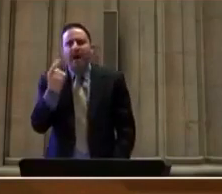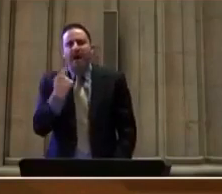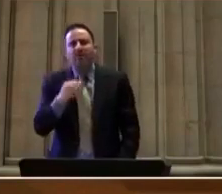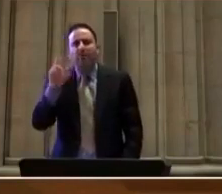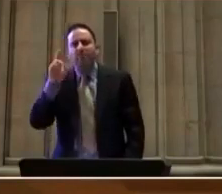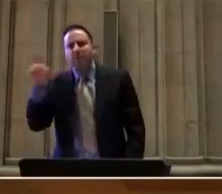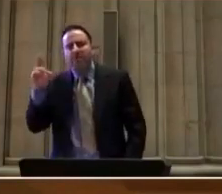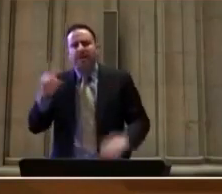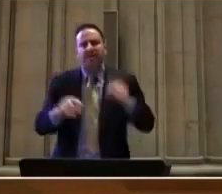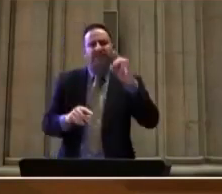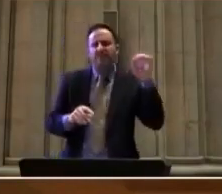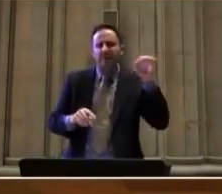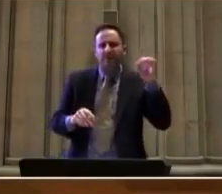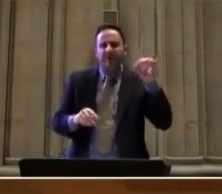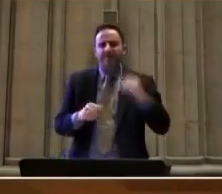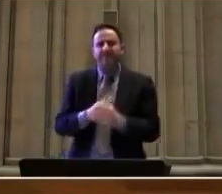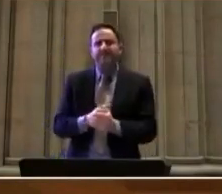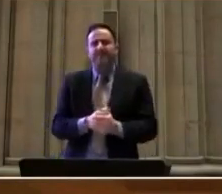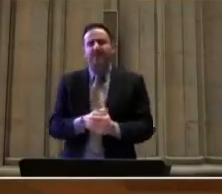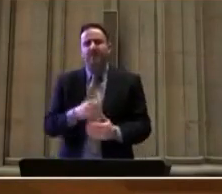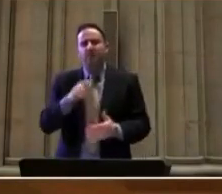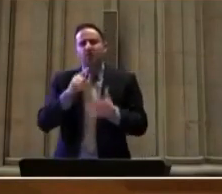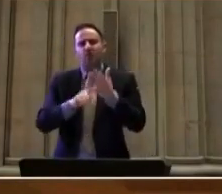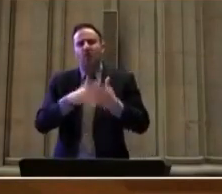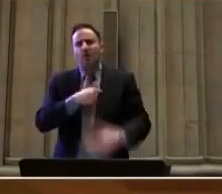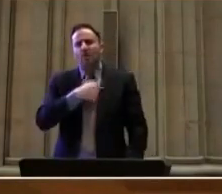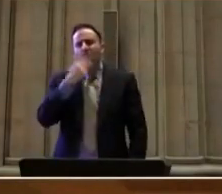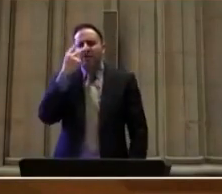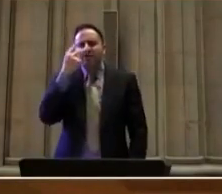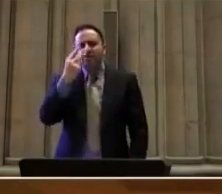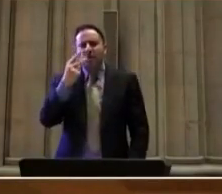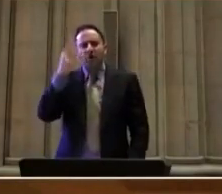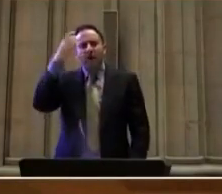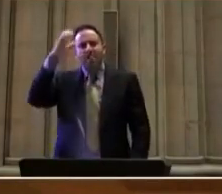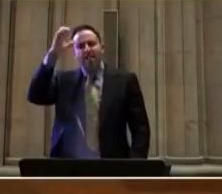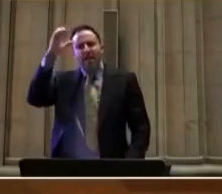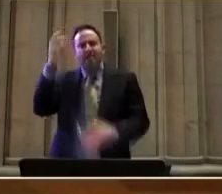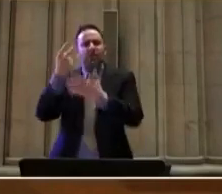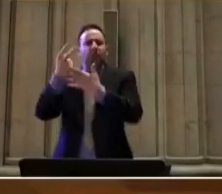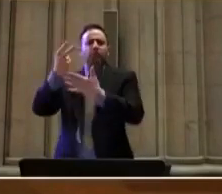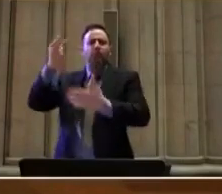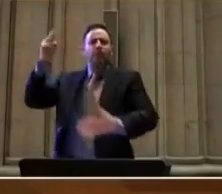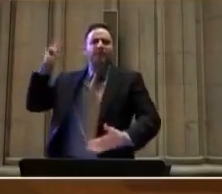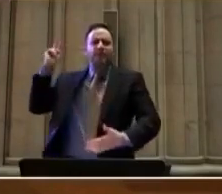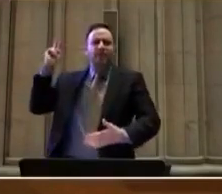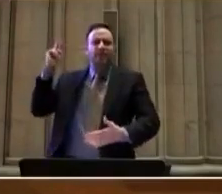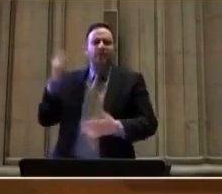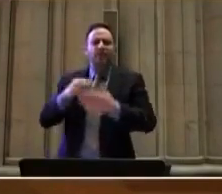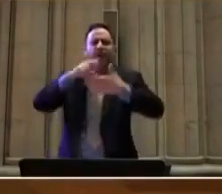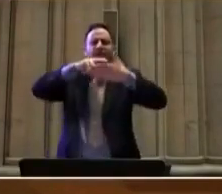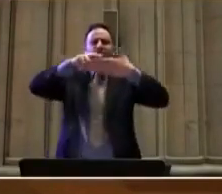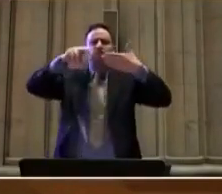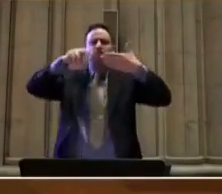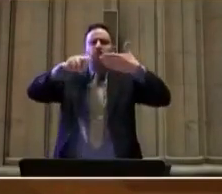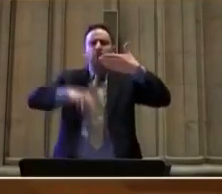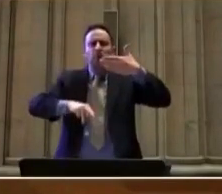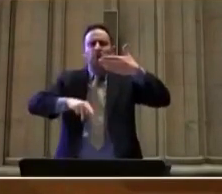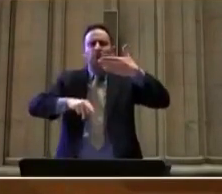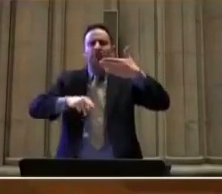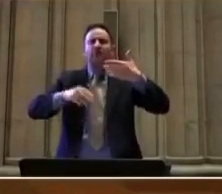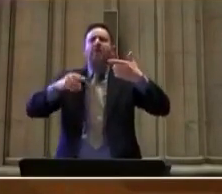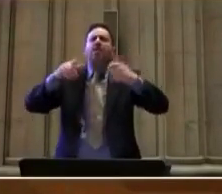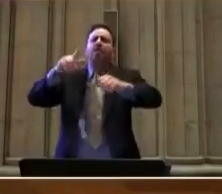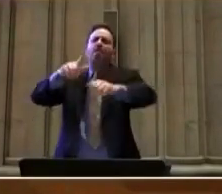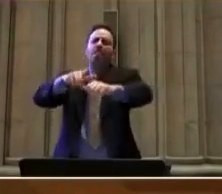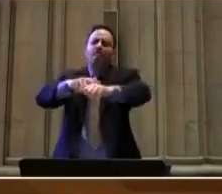and Democrats. Even what we saw happen at the Capitol 2 weeks ago is the result of a